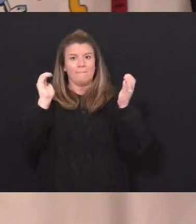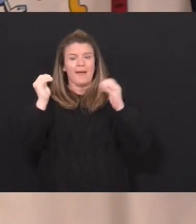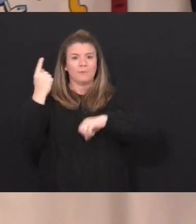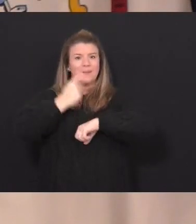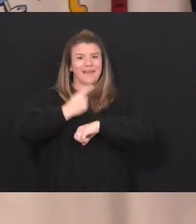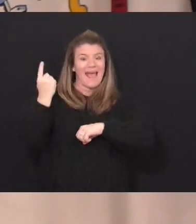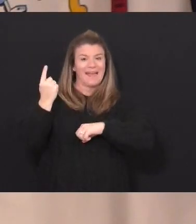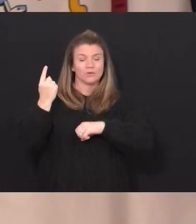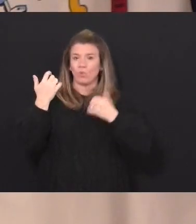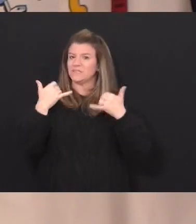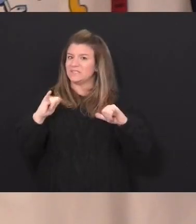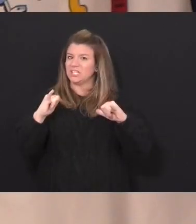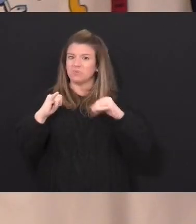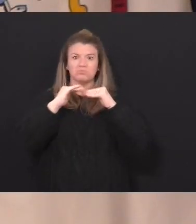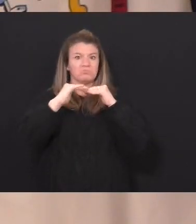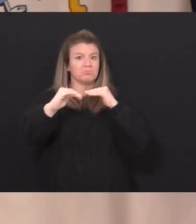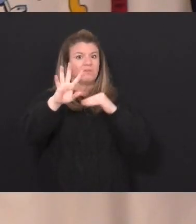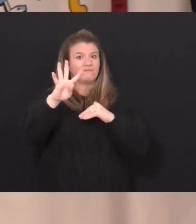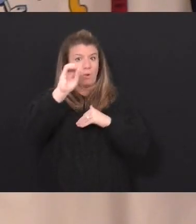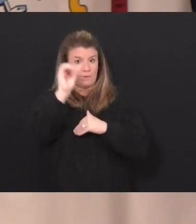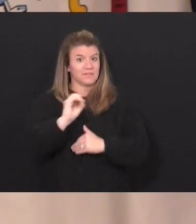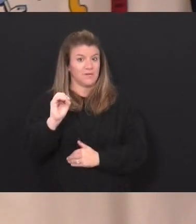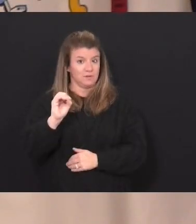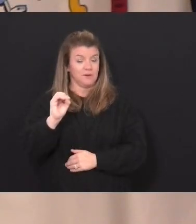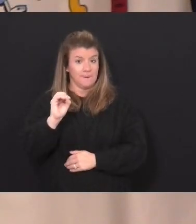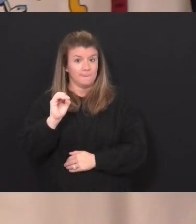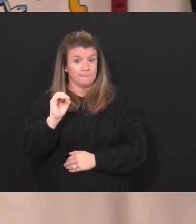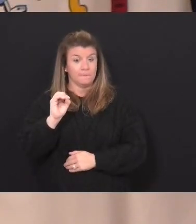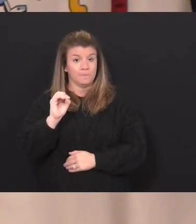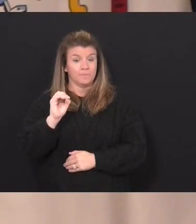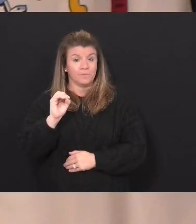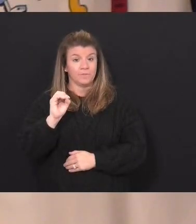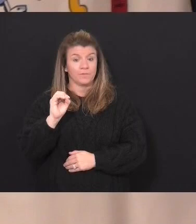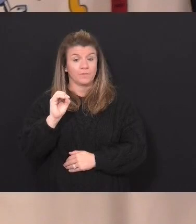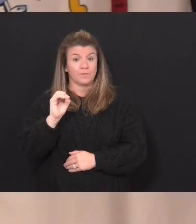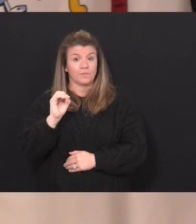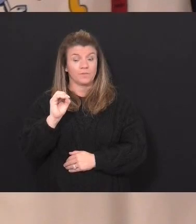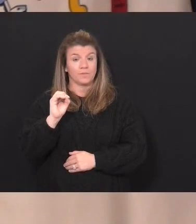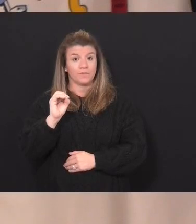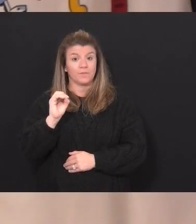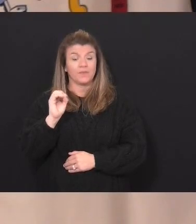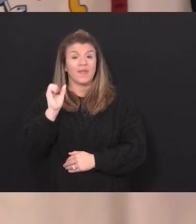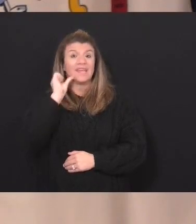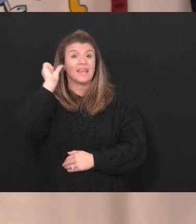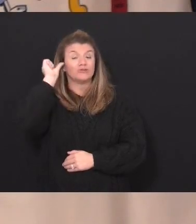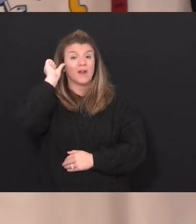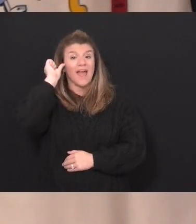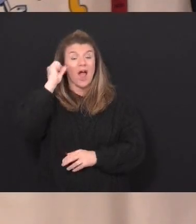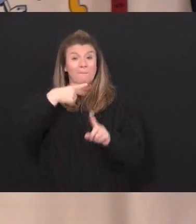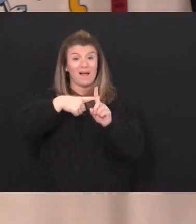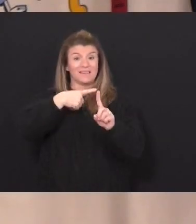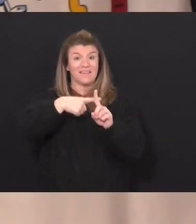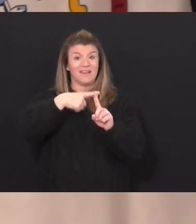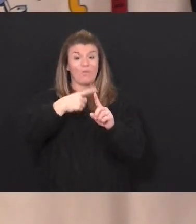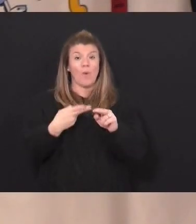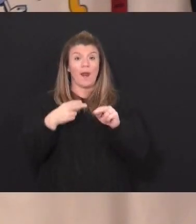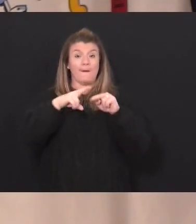around 4%. Yesterday, we jumped 29 positive cases